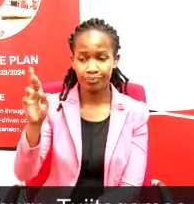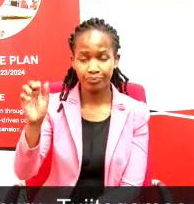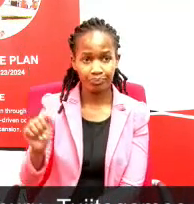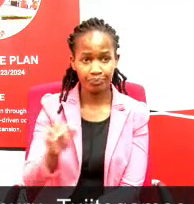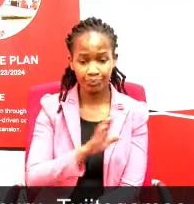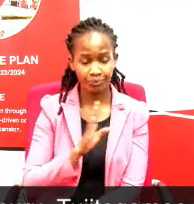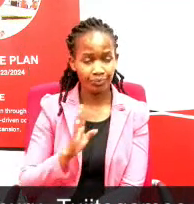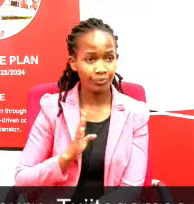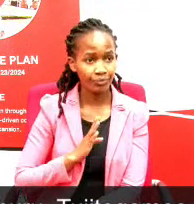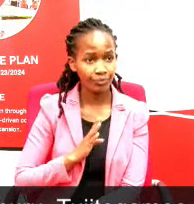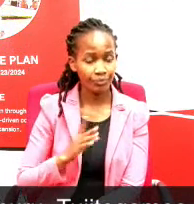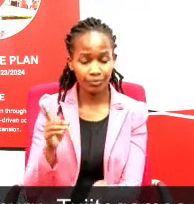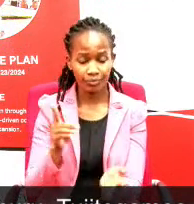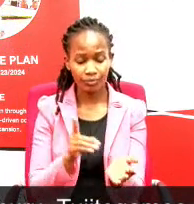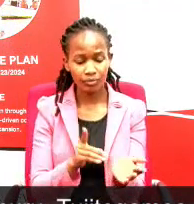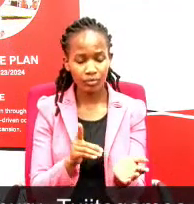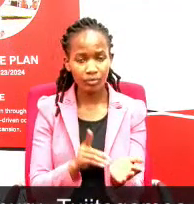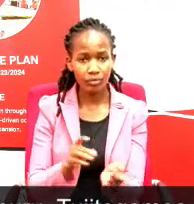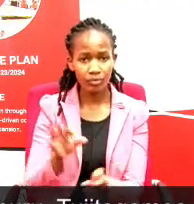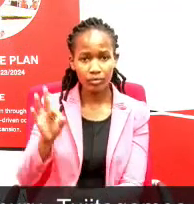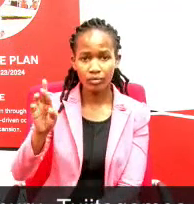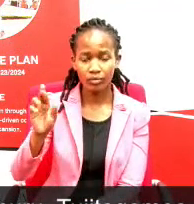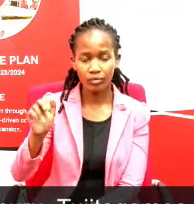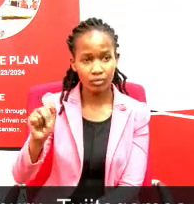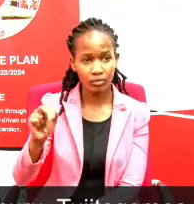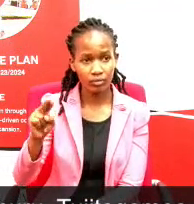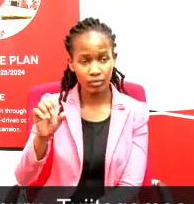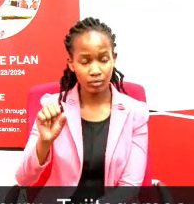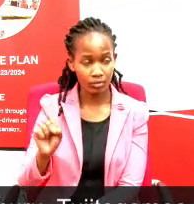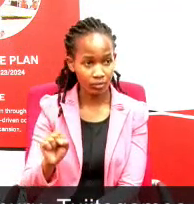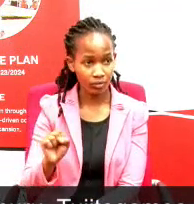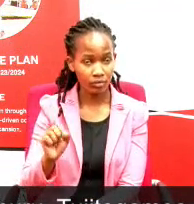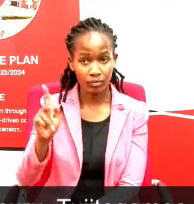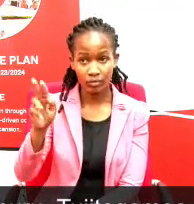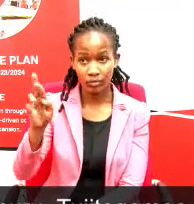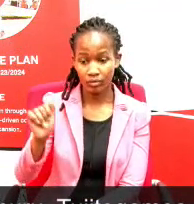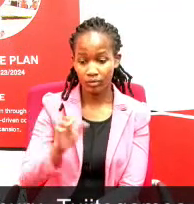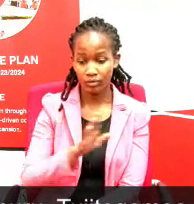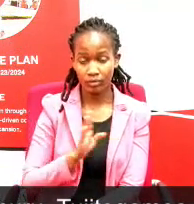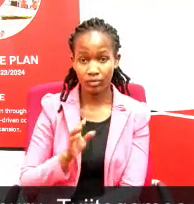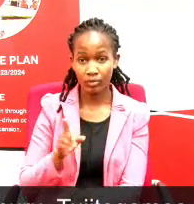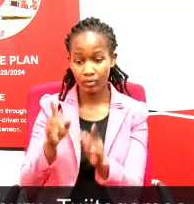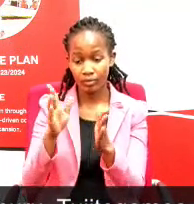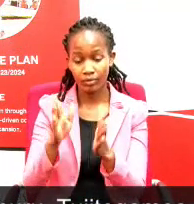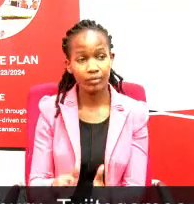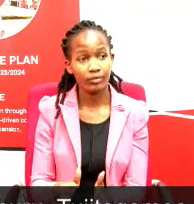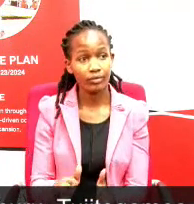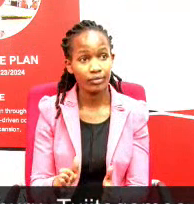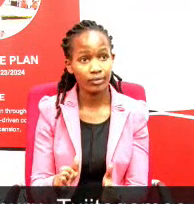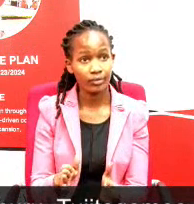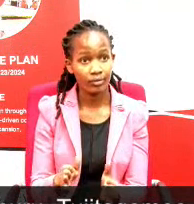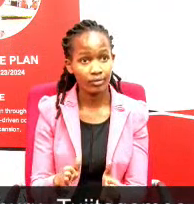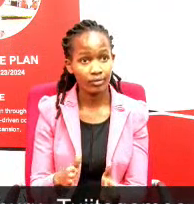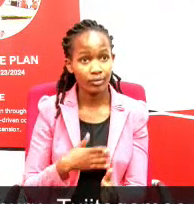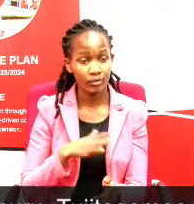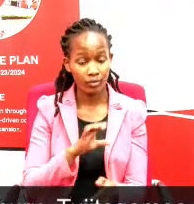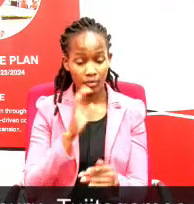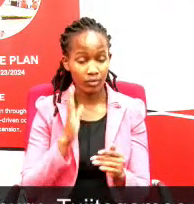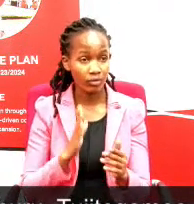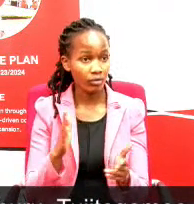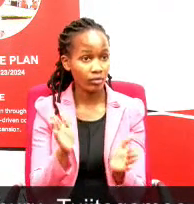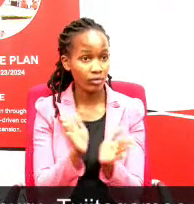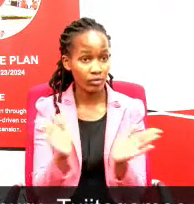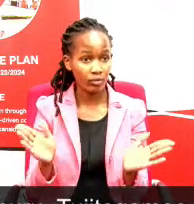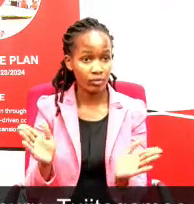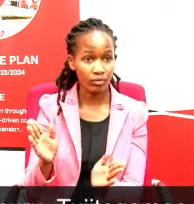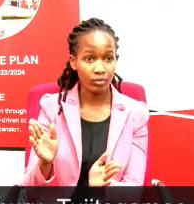Board, Ambassador Dr. Francis Mudhaura, KRA Board of Directors, our Commissioner